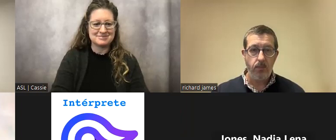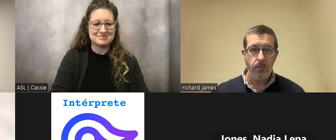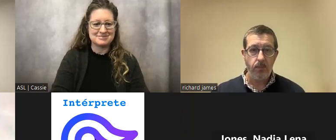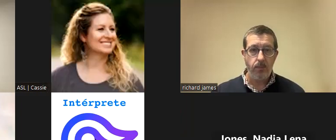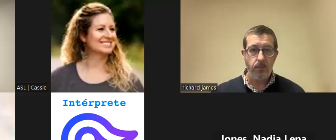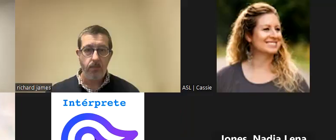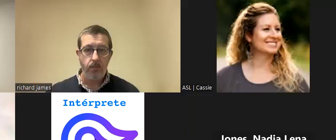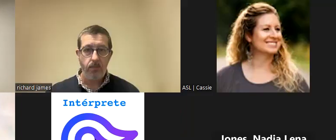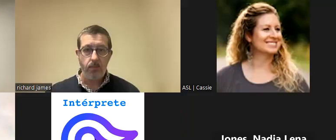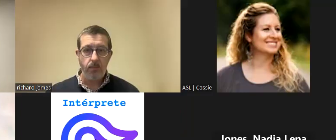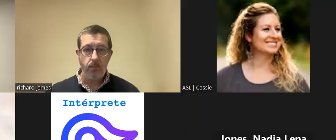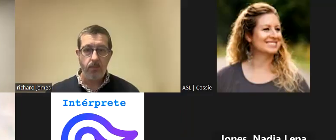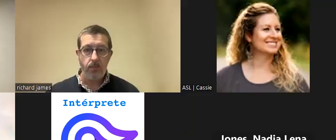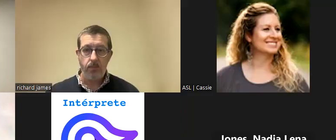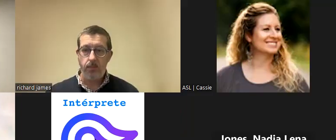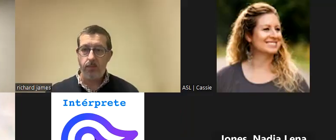hammers we saw